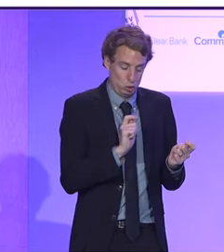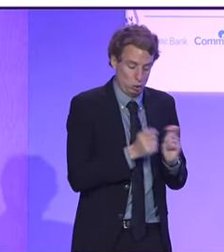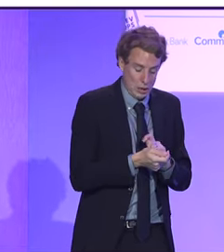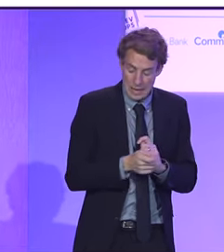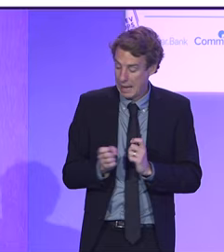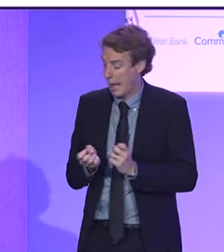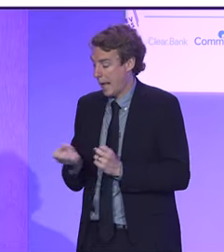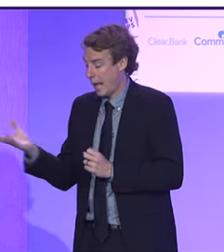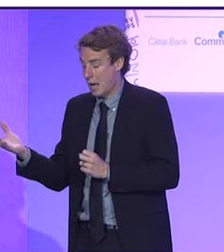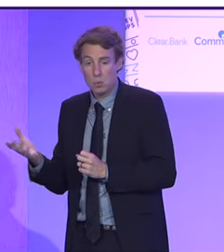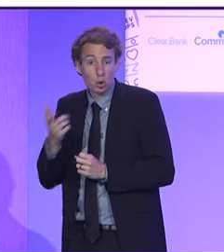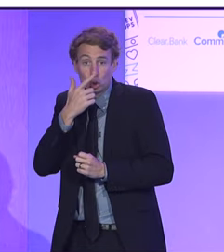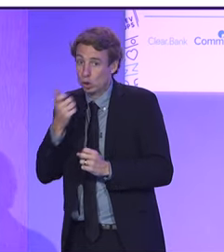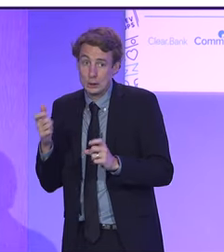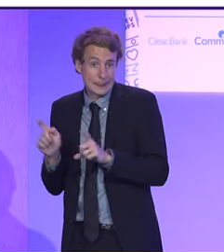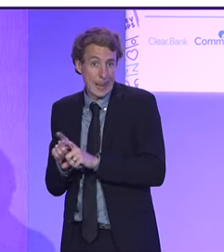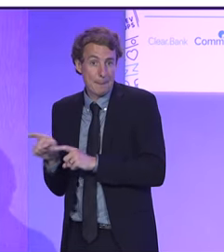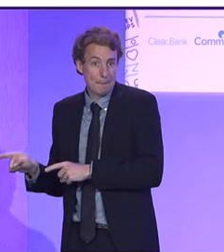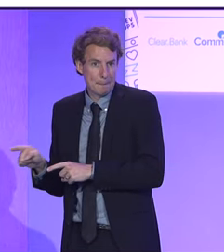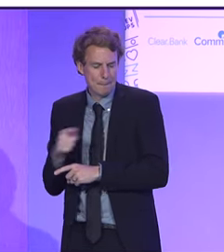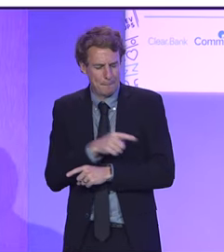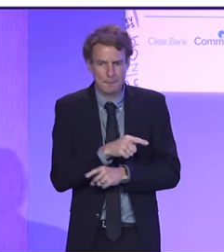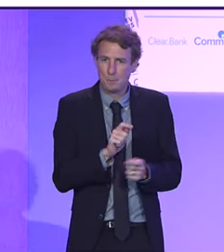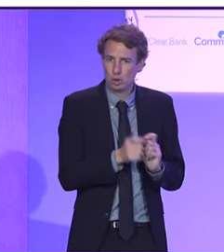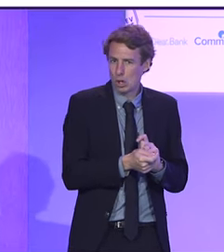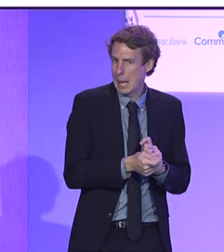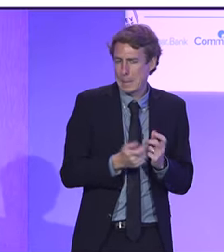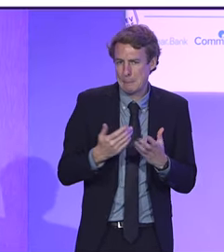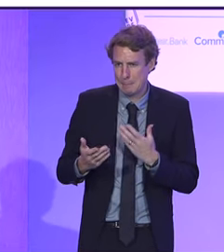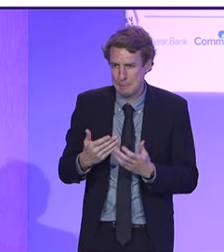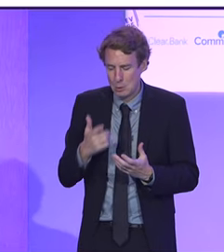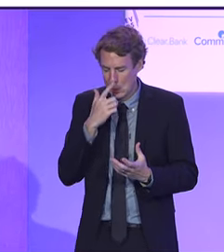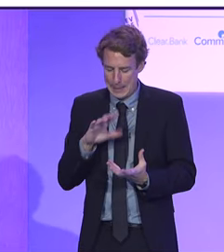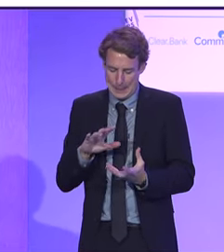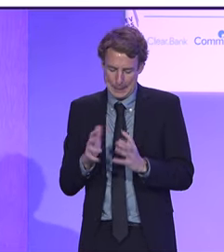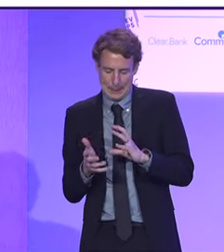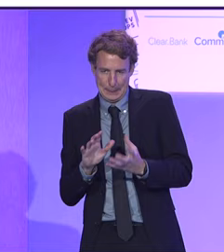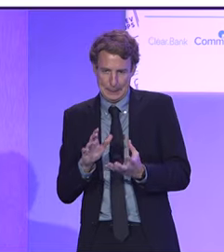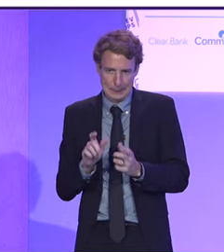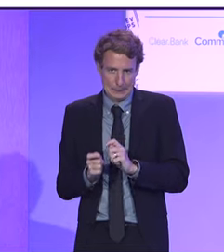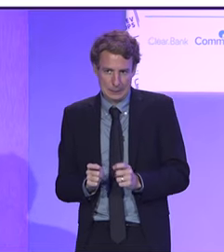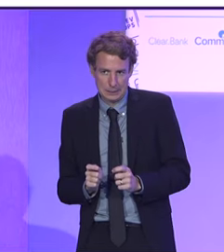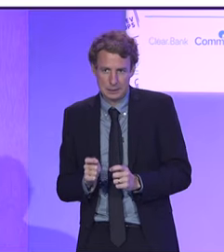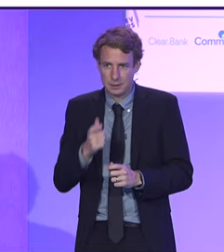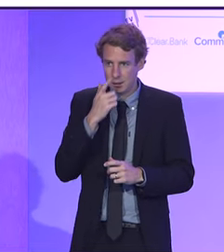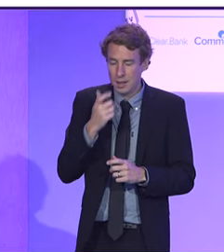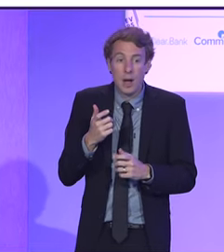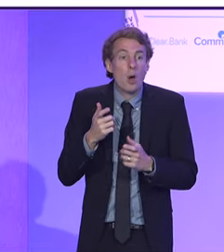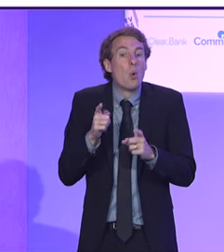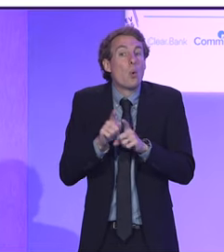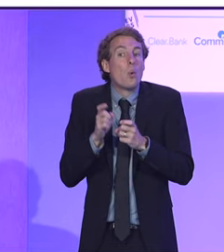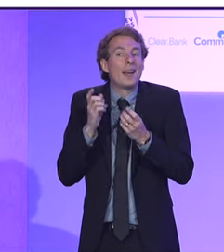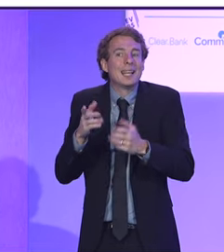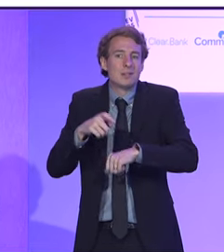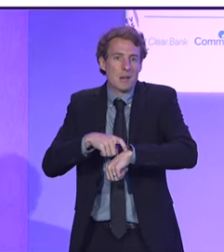changes as well. And that gives you time to maneuver and maybe adjust things if you notice that there's something changing which you